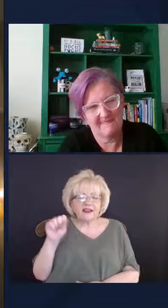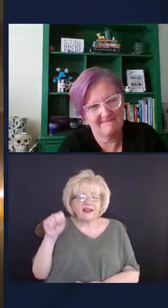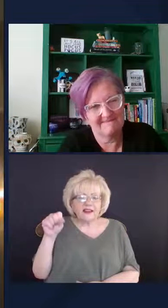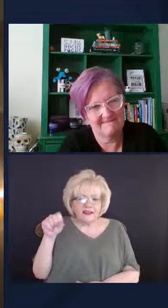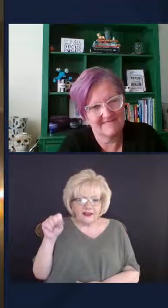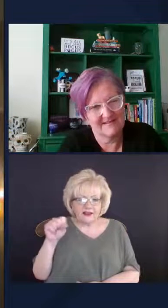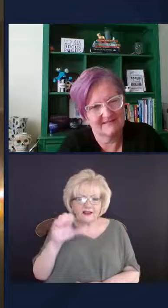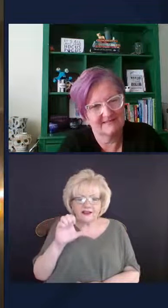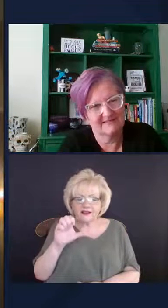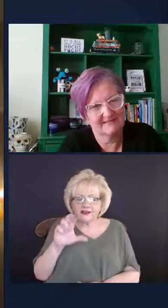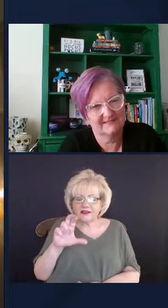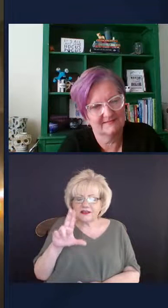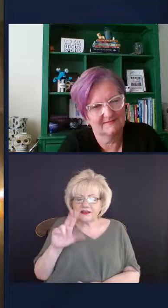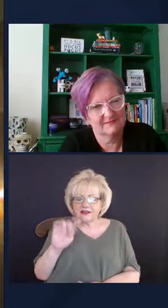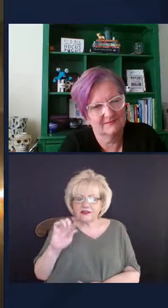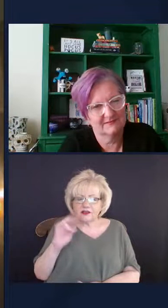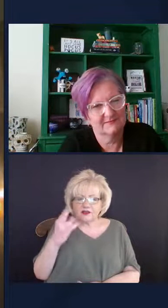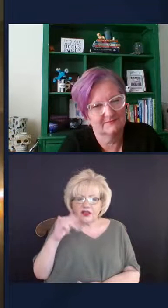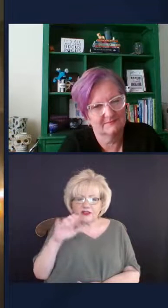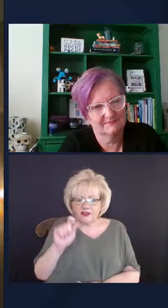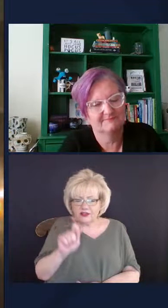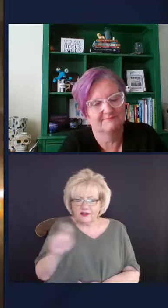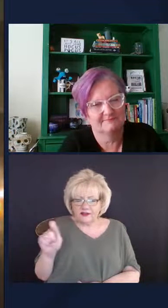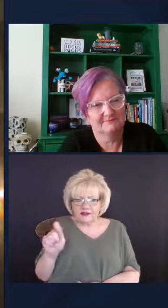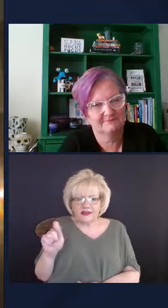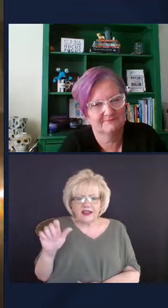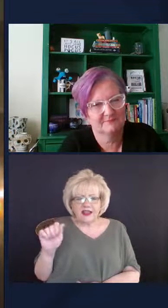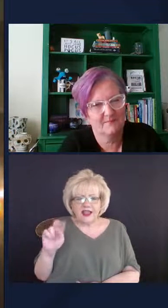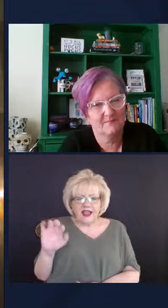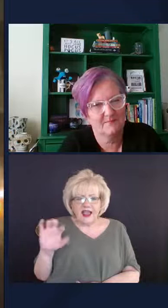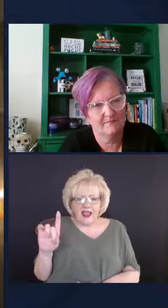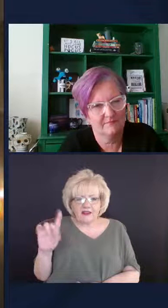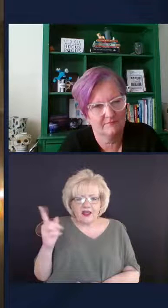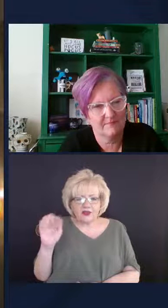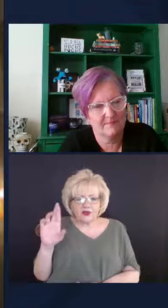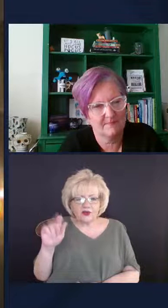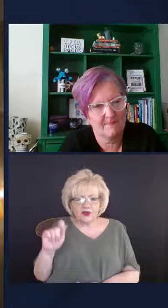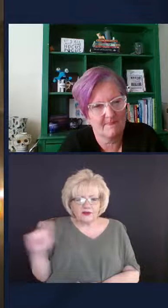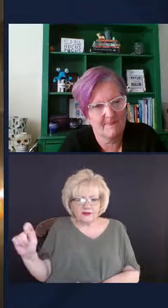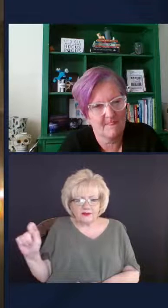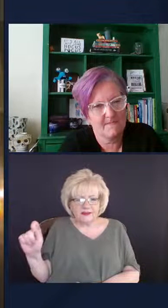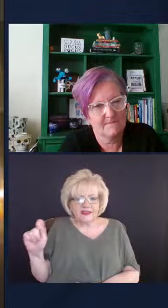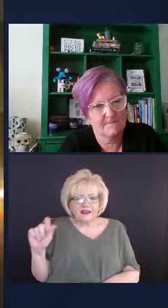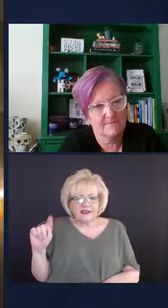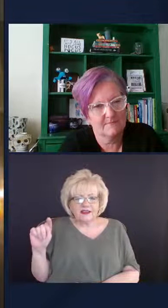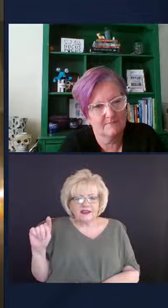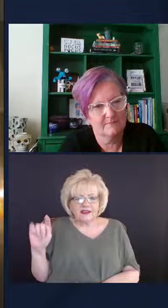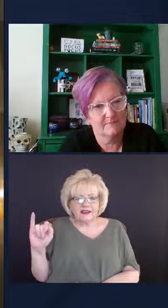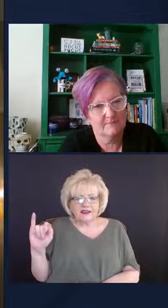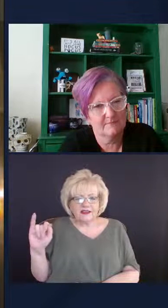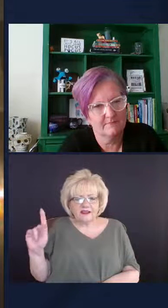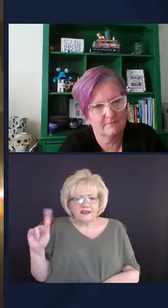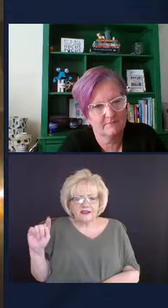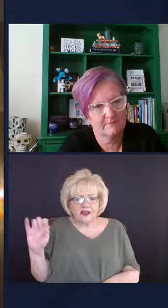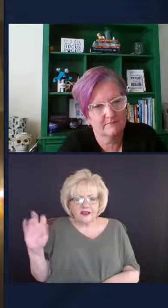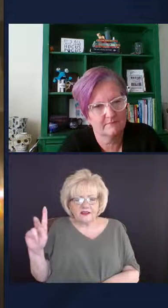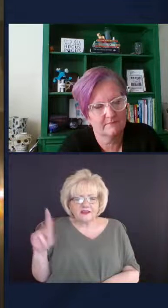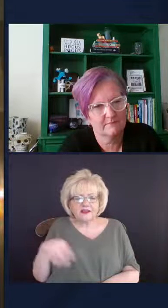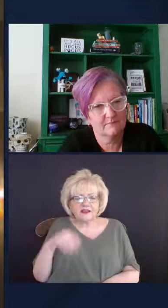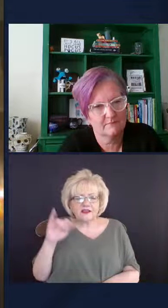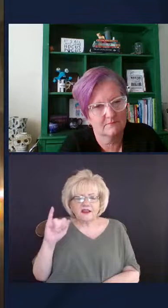crutches underscore and underscore spice on TikTok and Instagram, and I am at Imani,